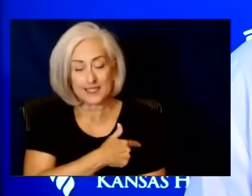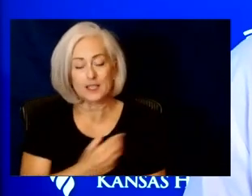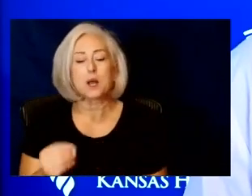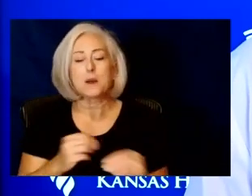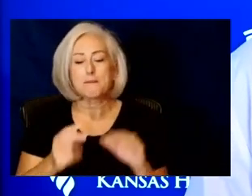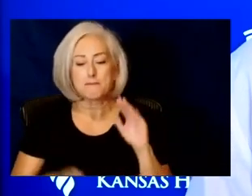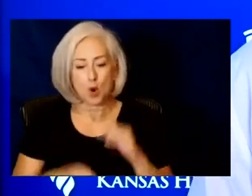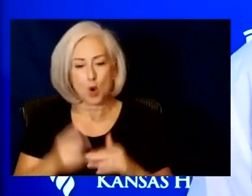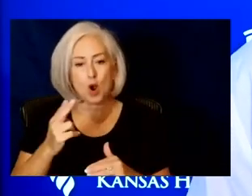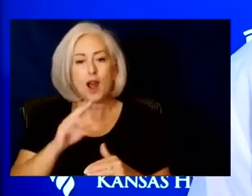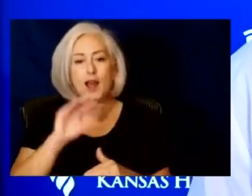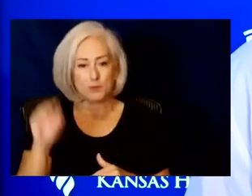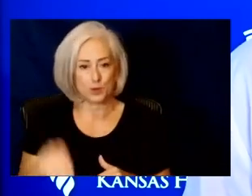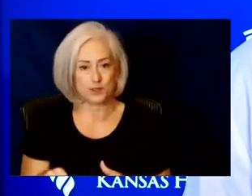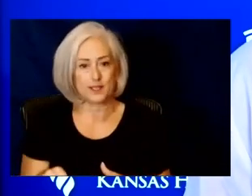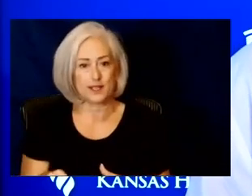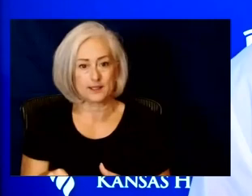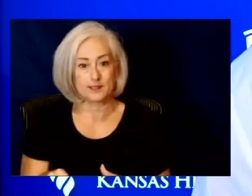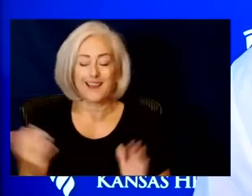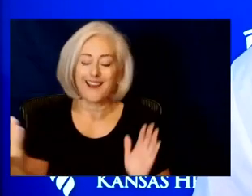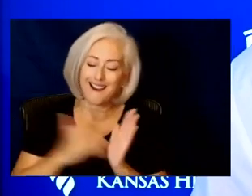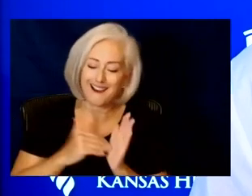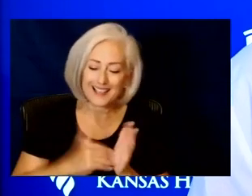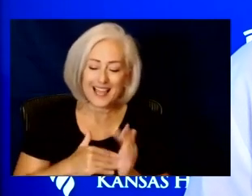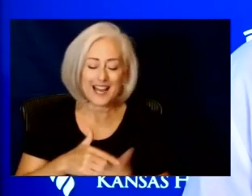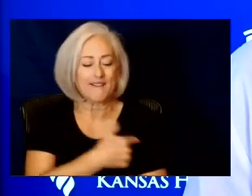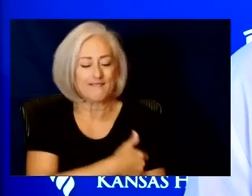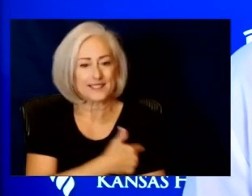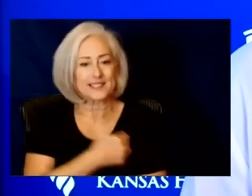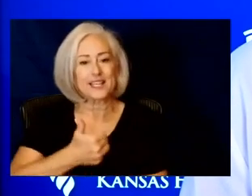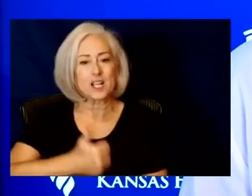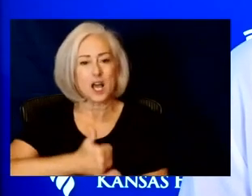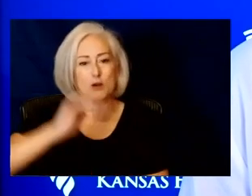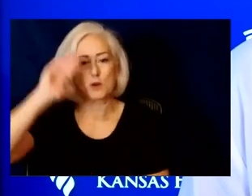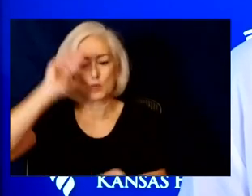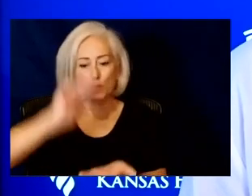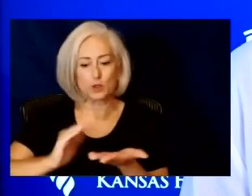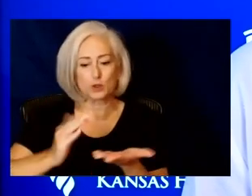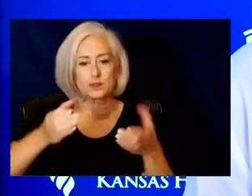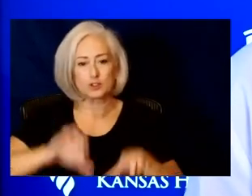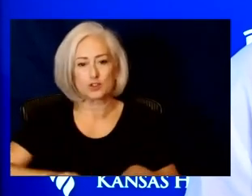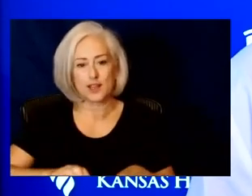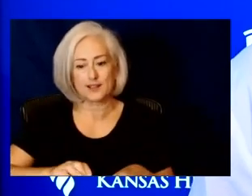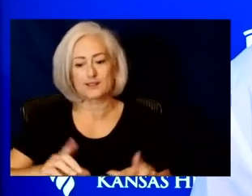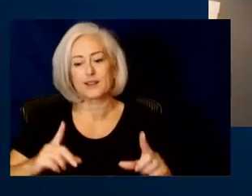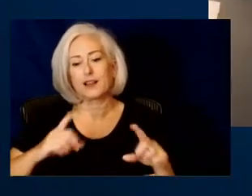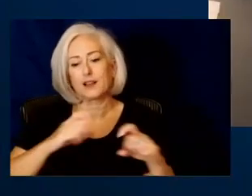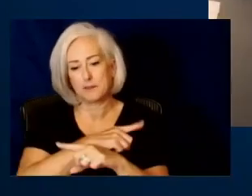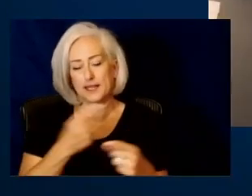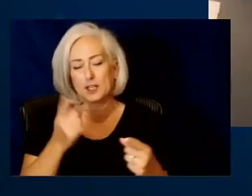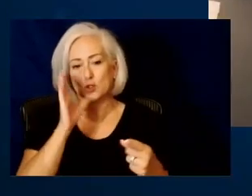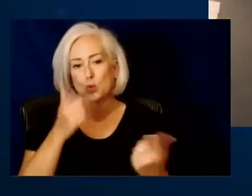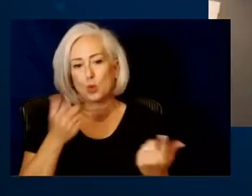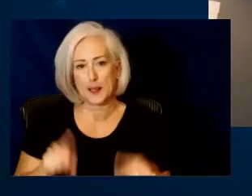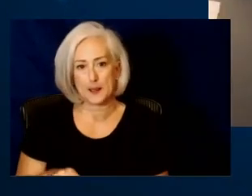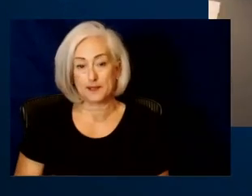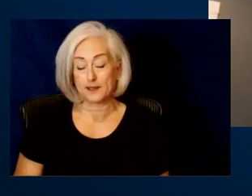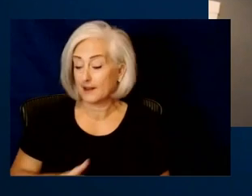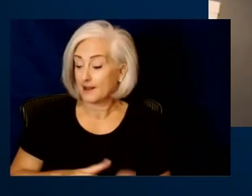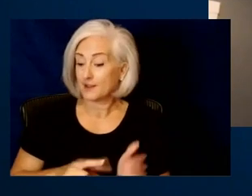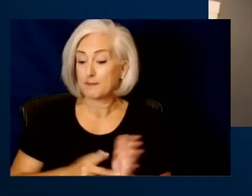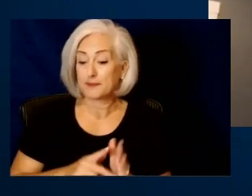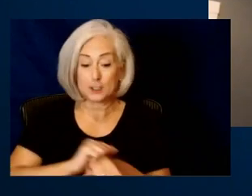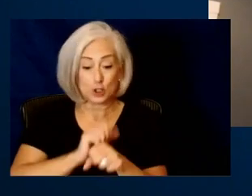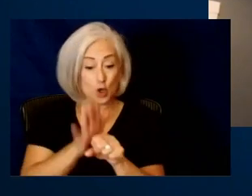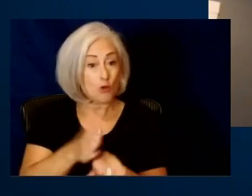in as well. Vaccination will help reduce those chances of having those complications as well. So at the end of the day, COVID is a bad disease mm-hmm. and